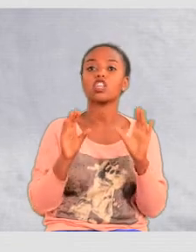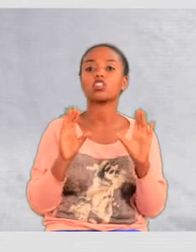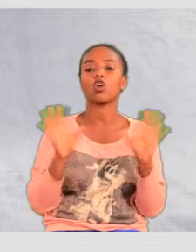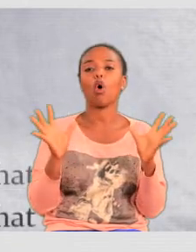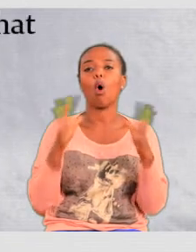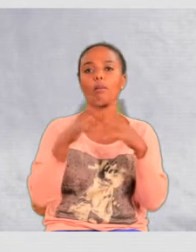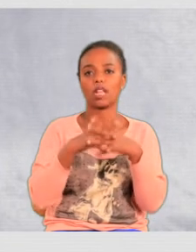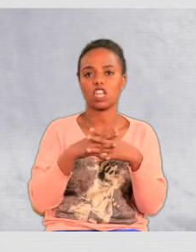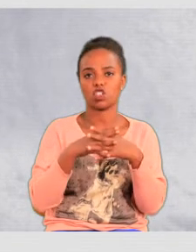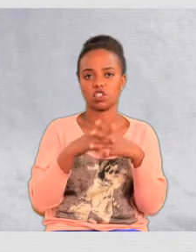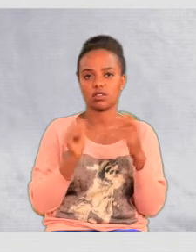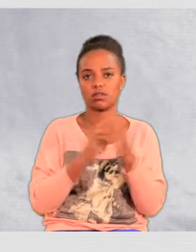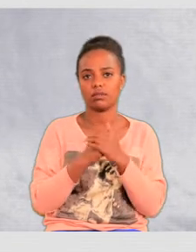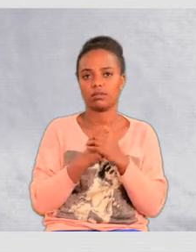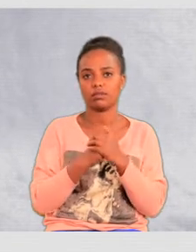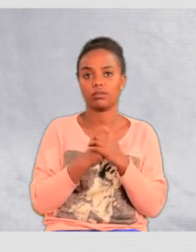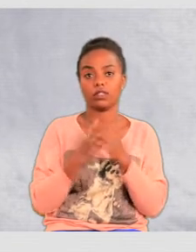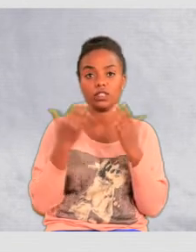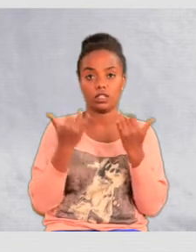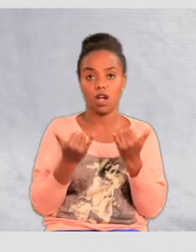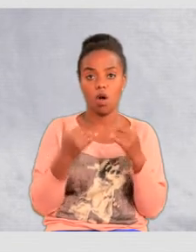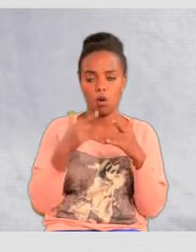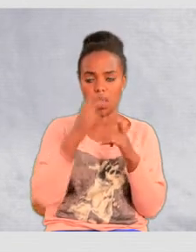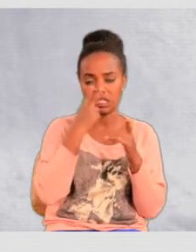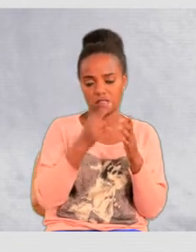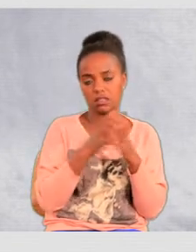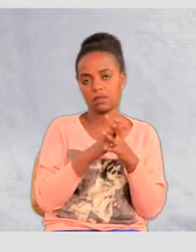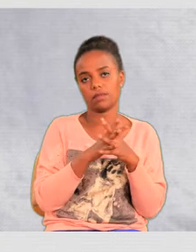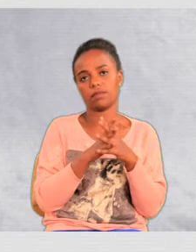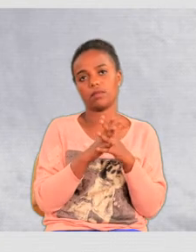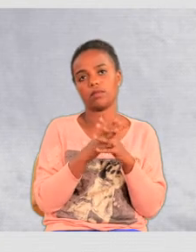combinations. Now, let's see this one.